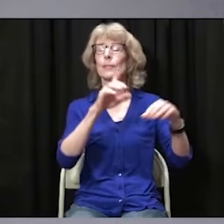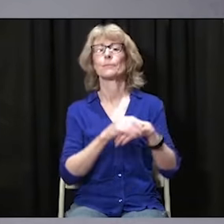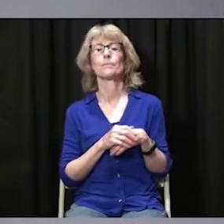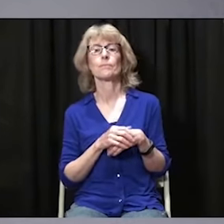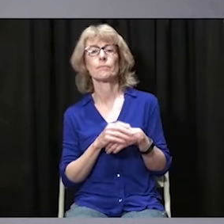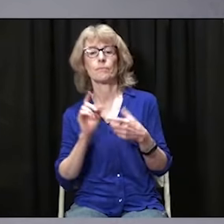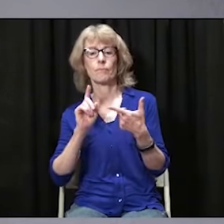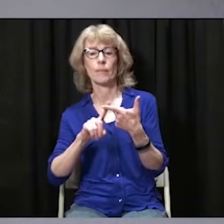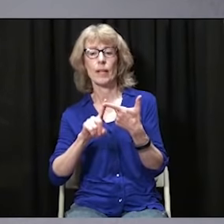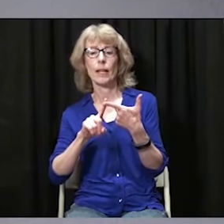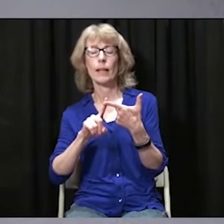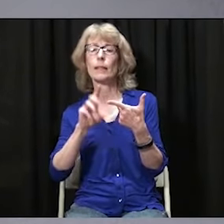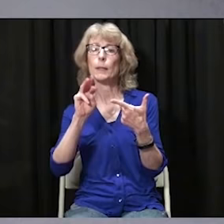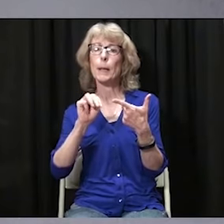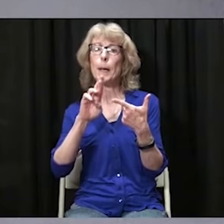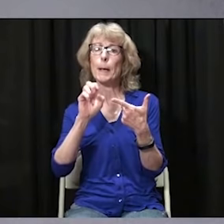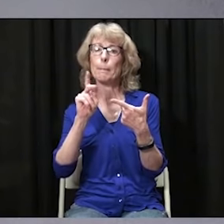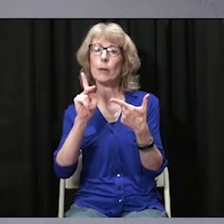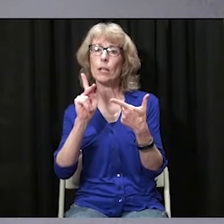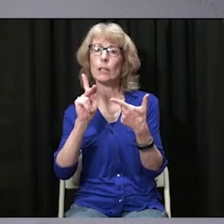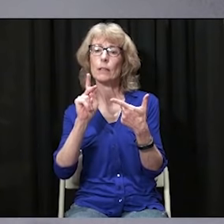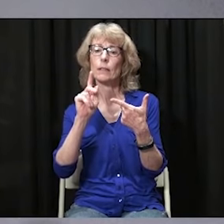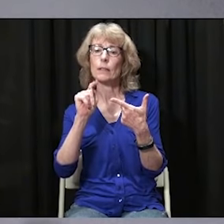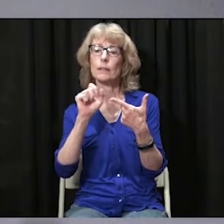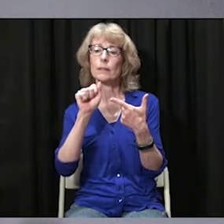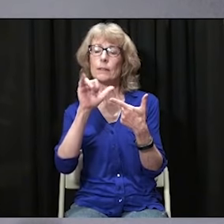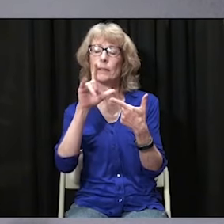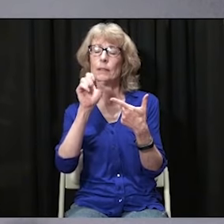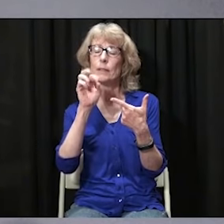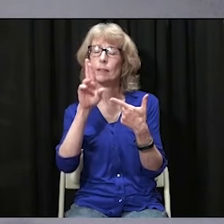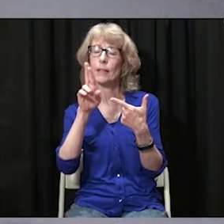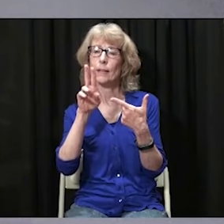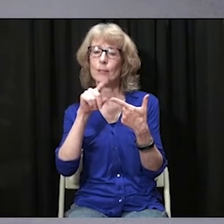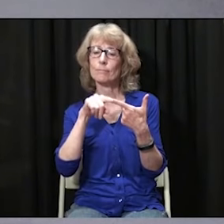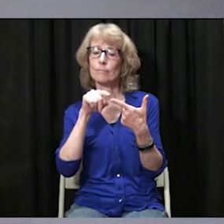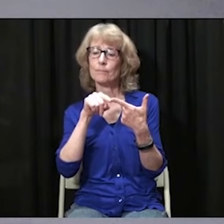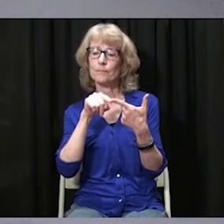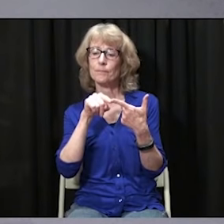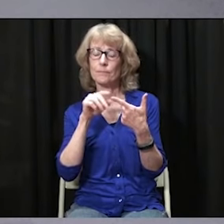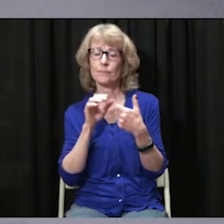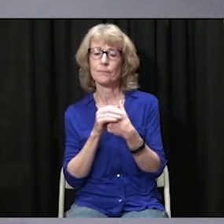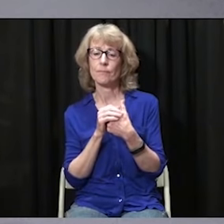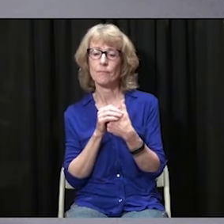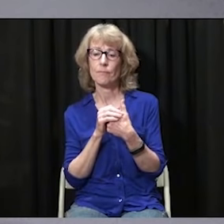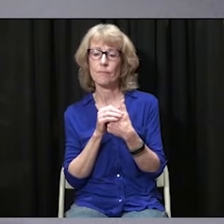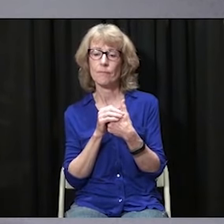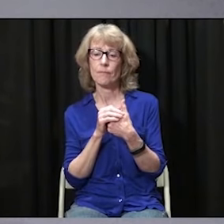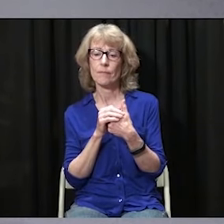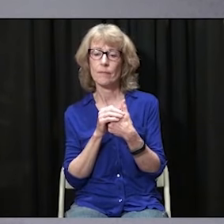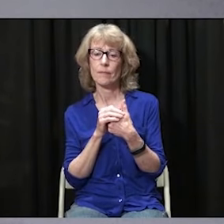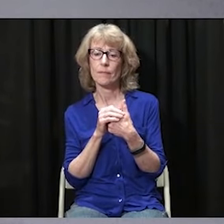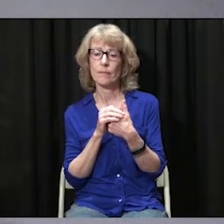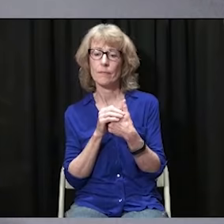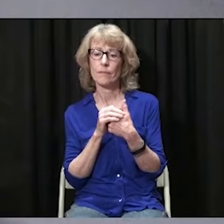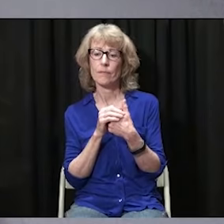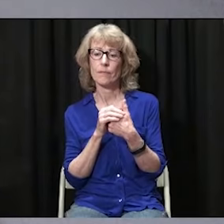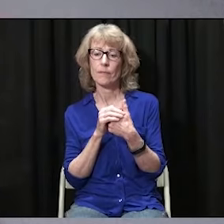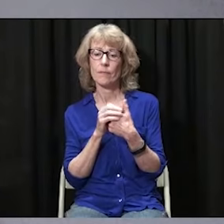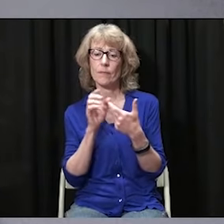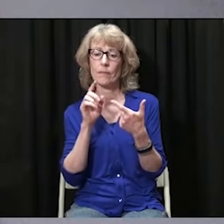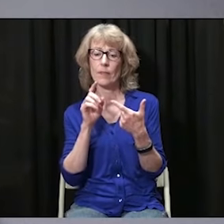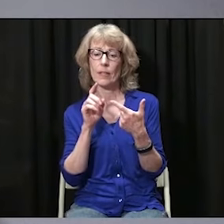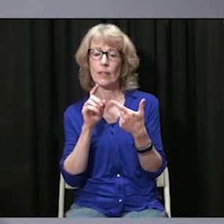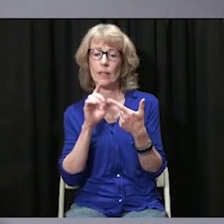of Mark Taylor. You know what Mark Taylor did? Without telling Josh, Mark got on a plane, flew to